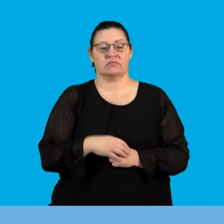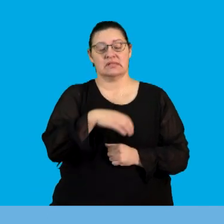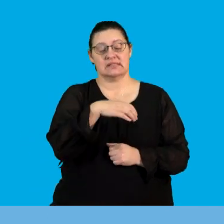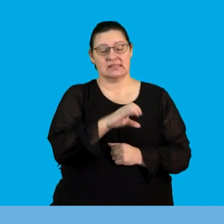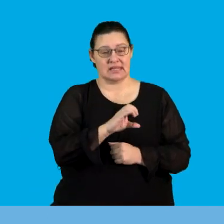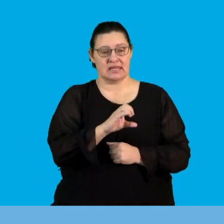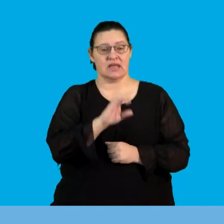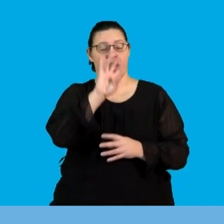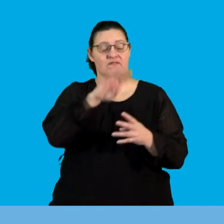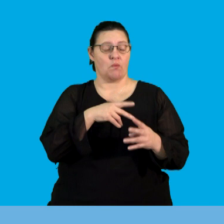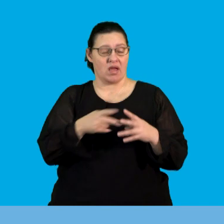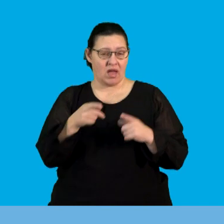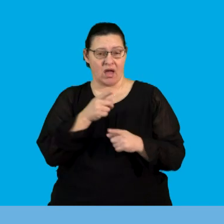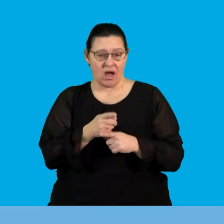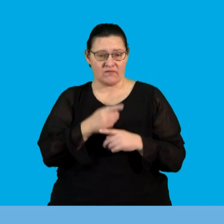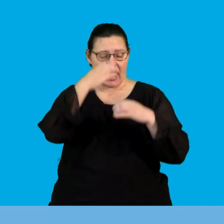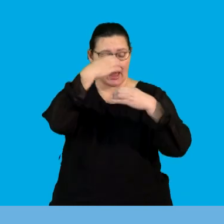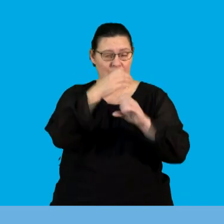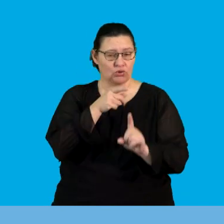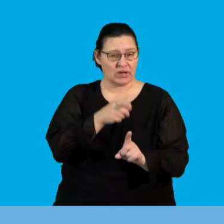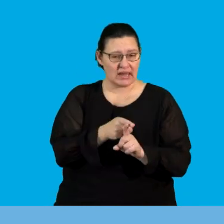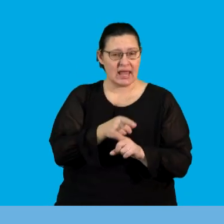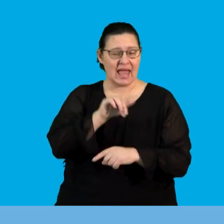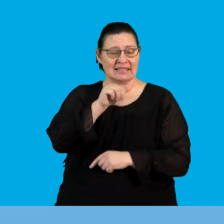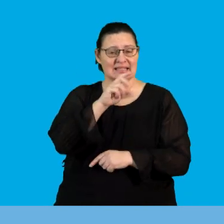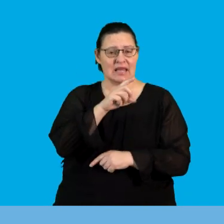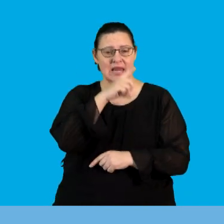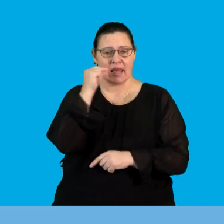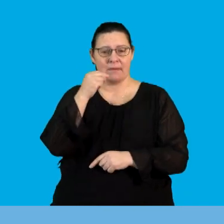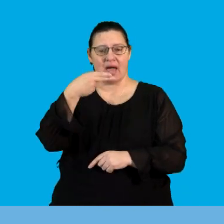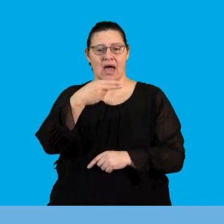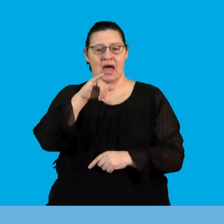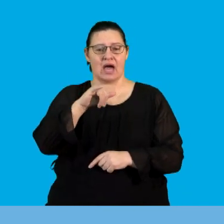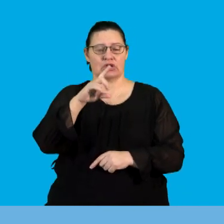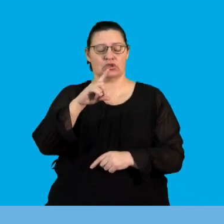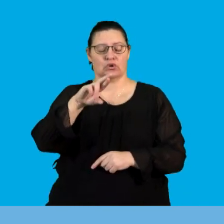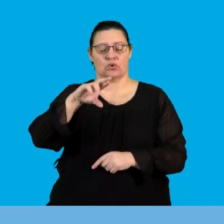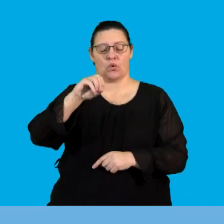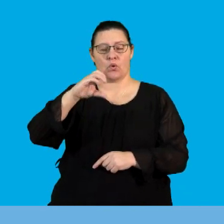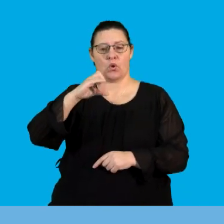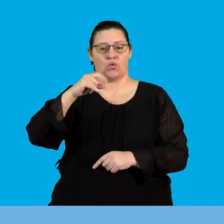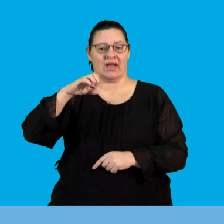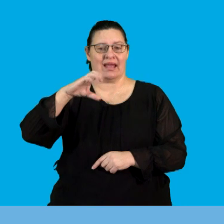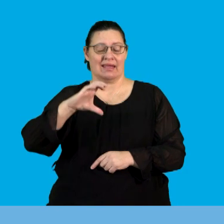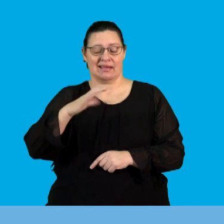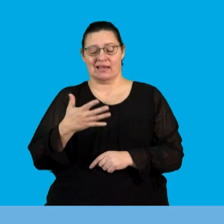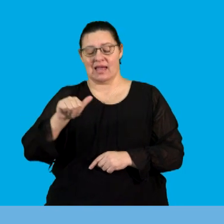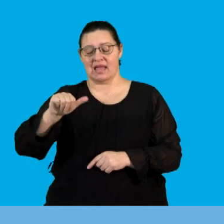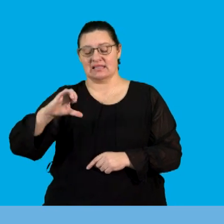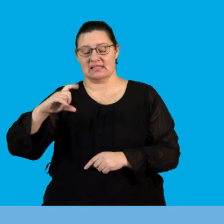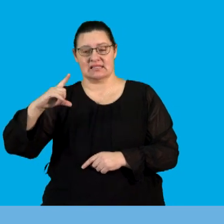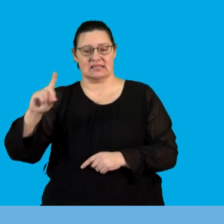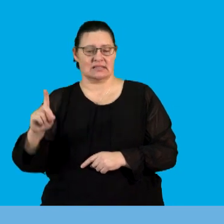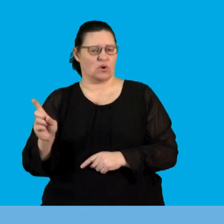is asking that the formula of the laboratory acid named hydrochloric acid is. So initially we were given the